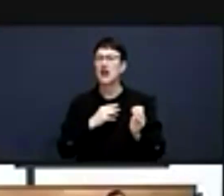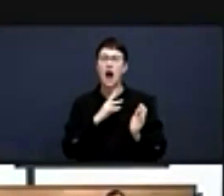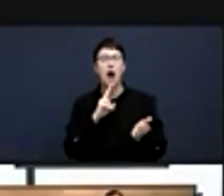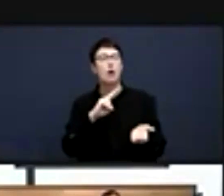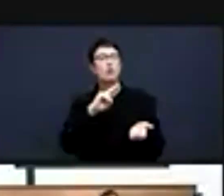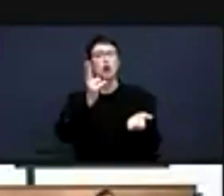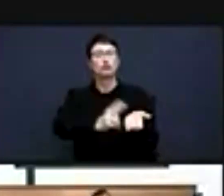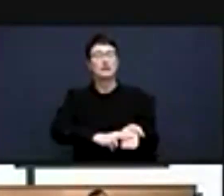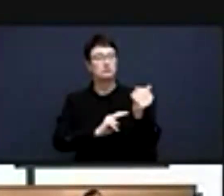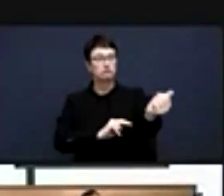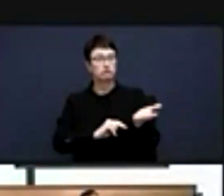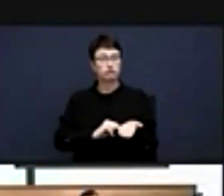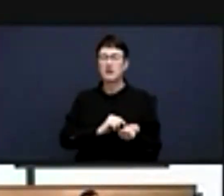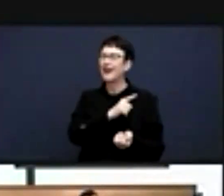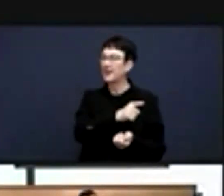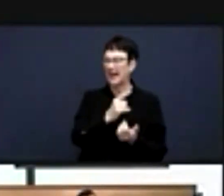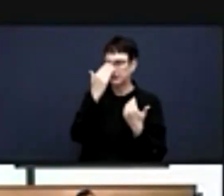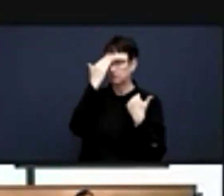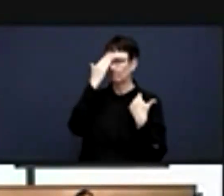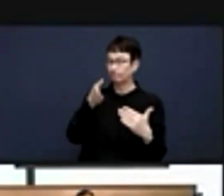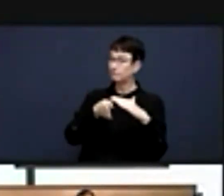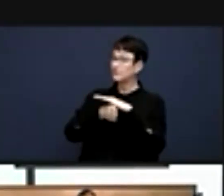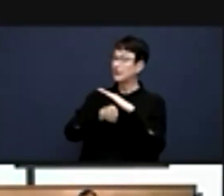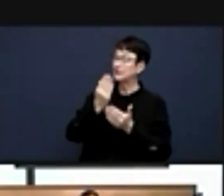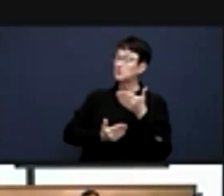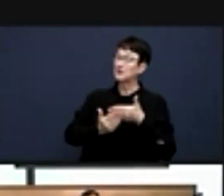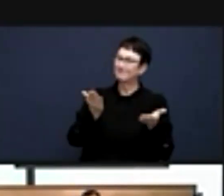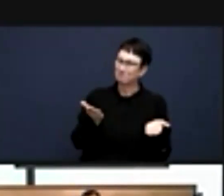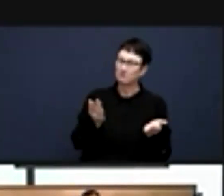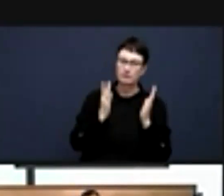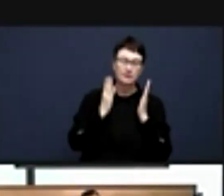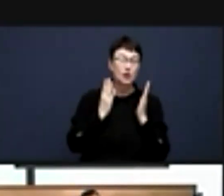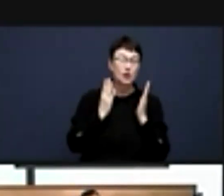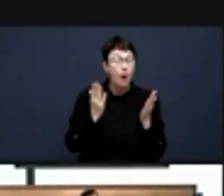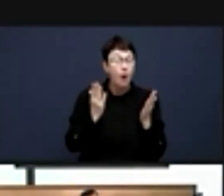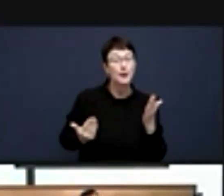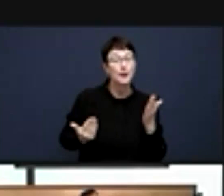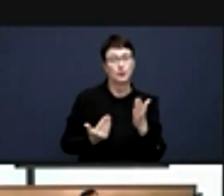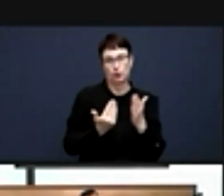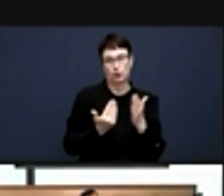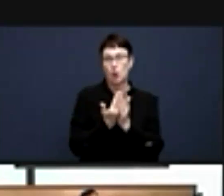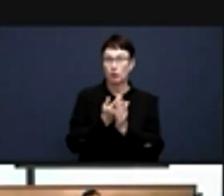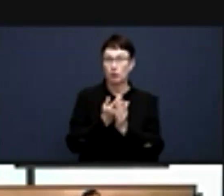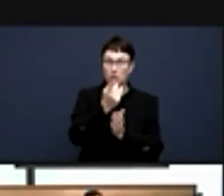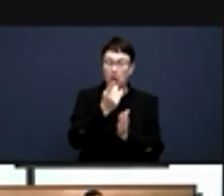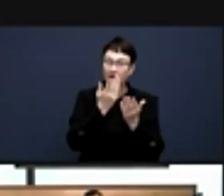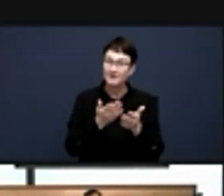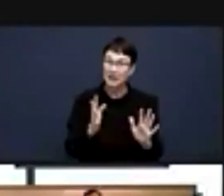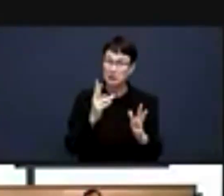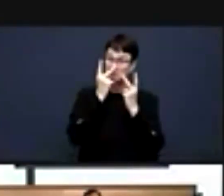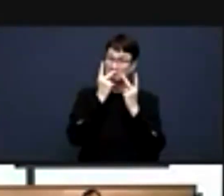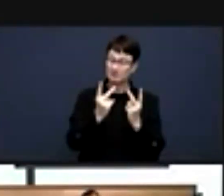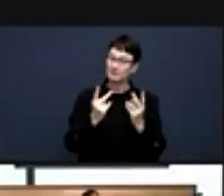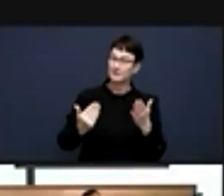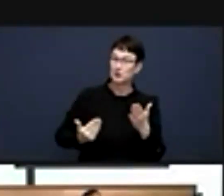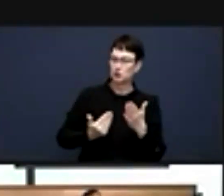issue that we will need to address in the new commission that you may have heard that is starting at some point this year